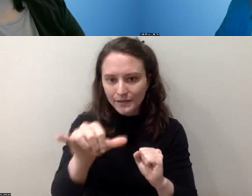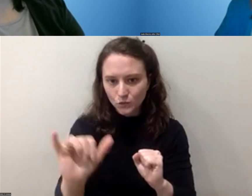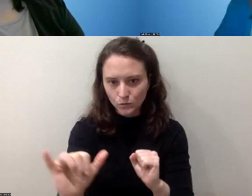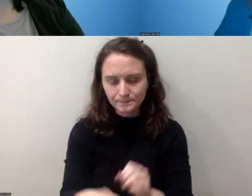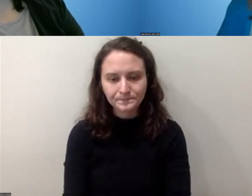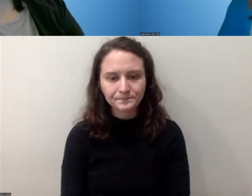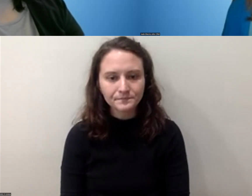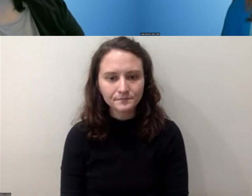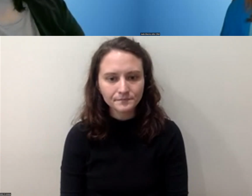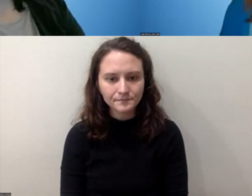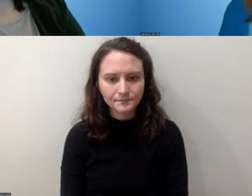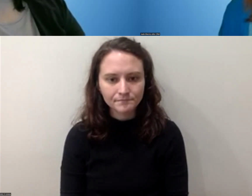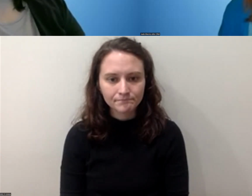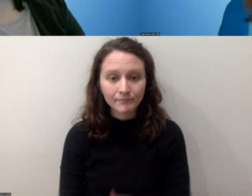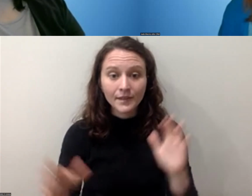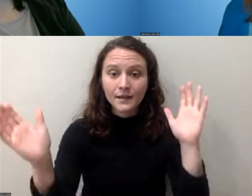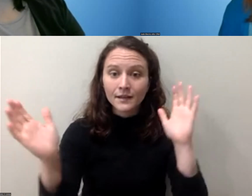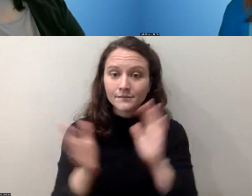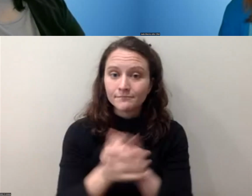option. All right.